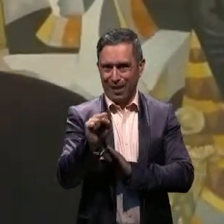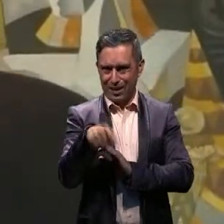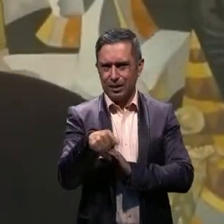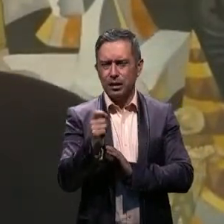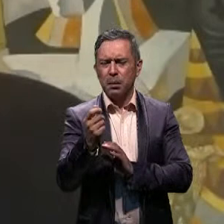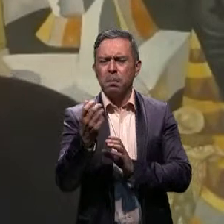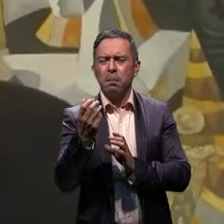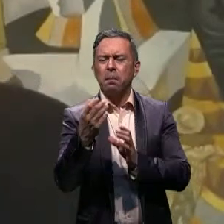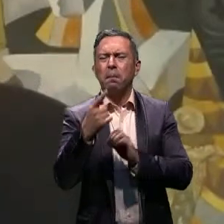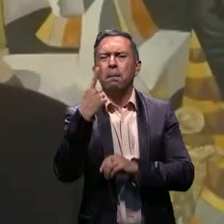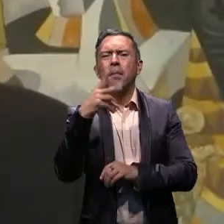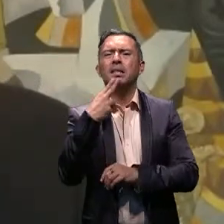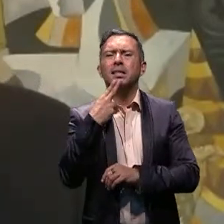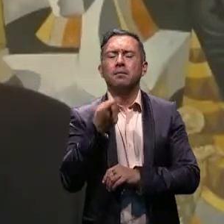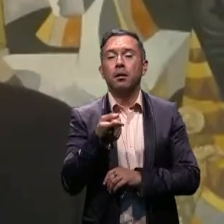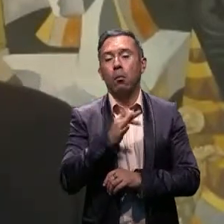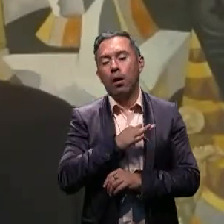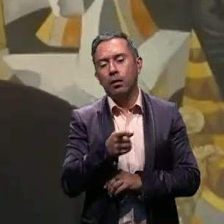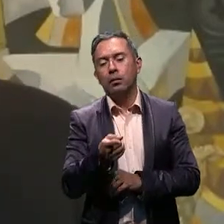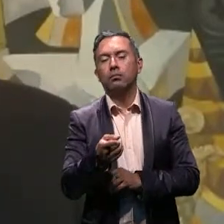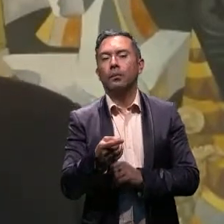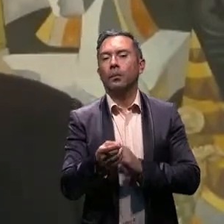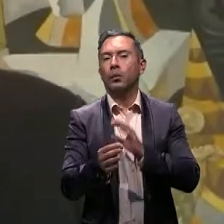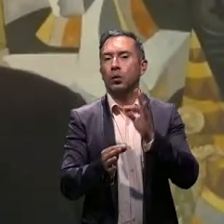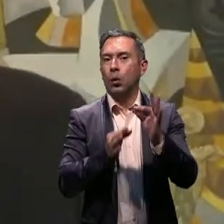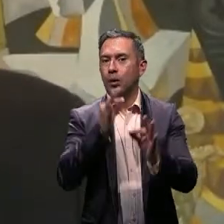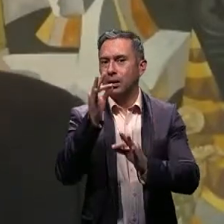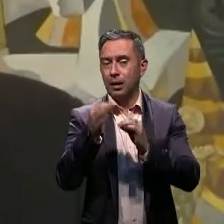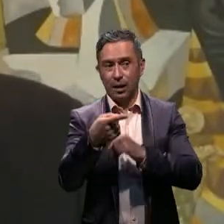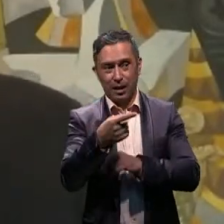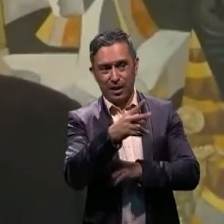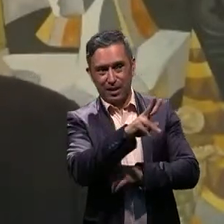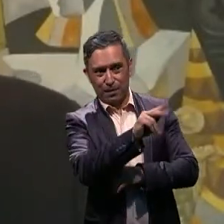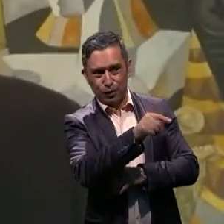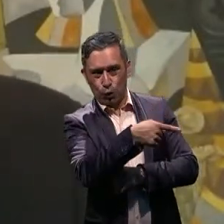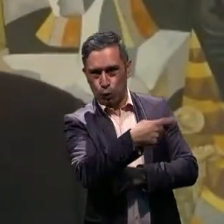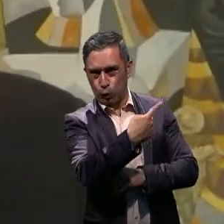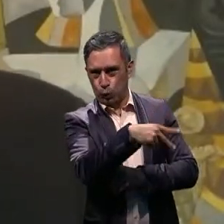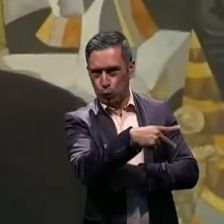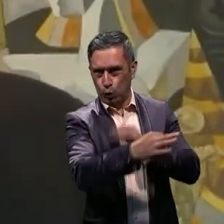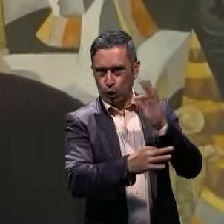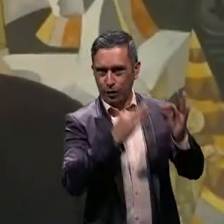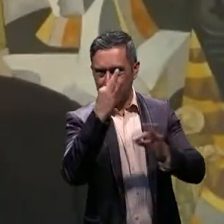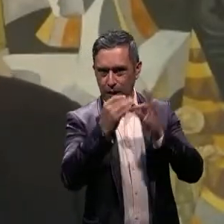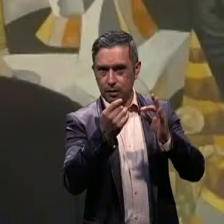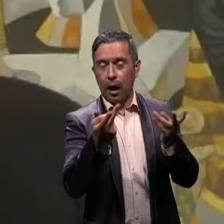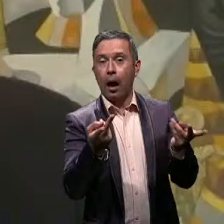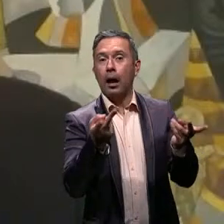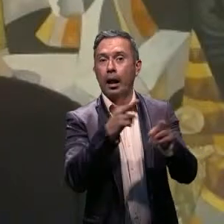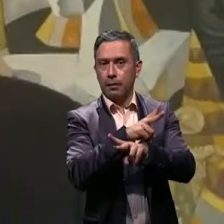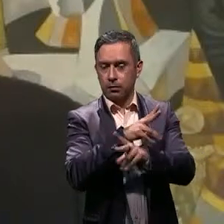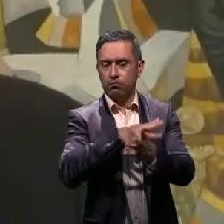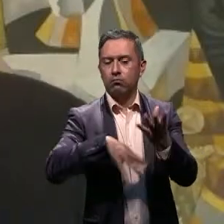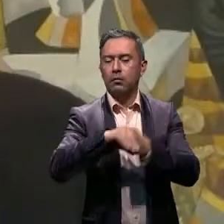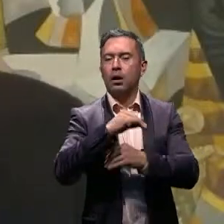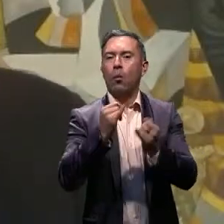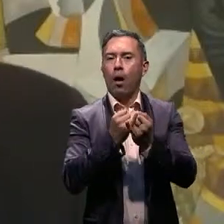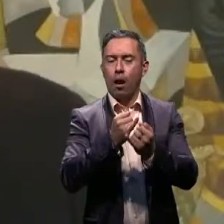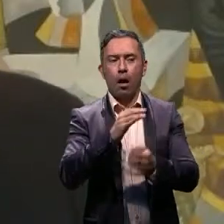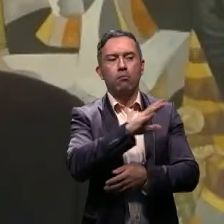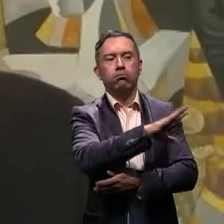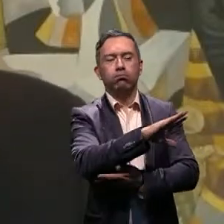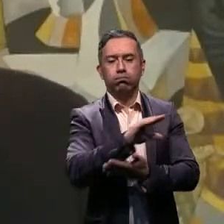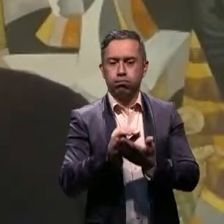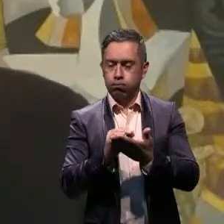to broadcast news of the media. This is quite common nowadays,